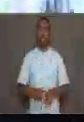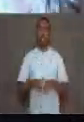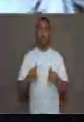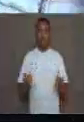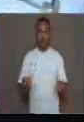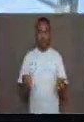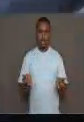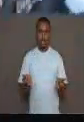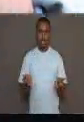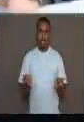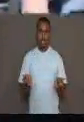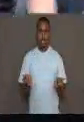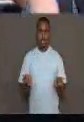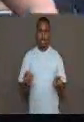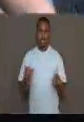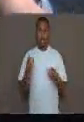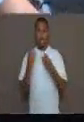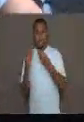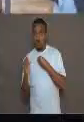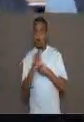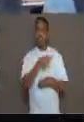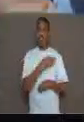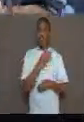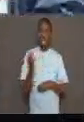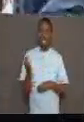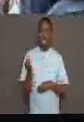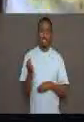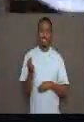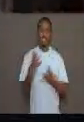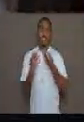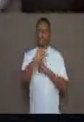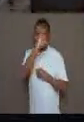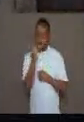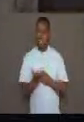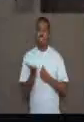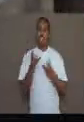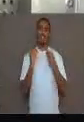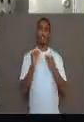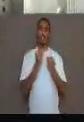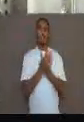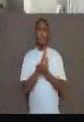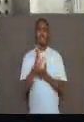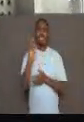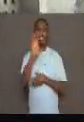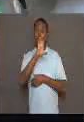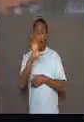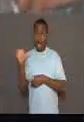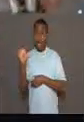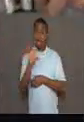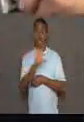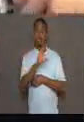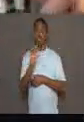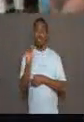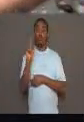However, in shops in France, they sell for anything between 600